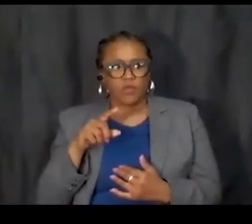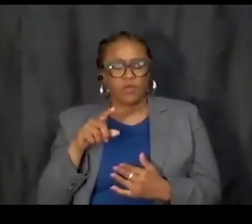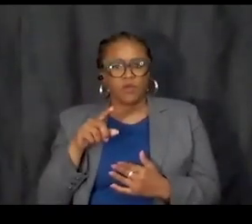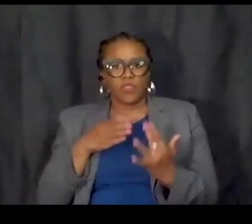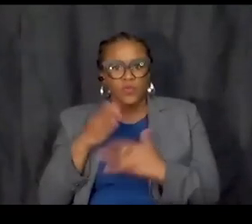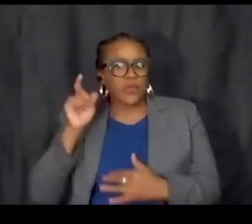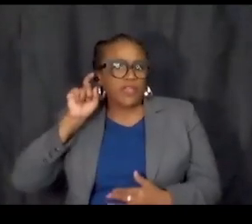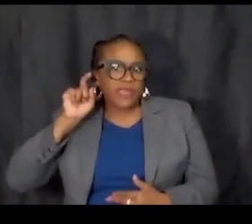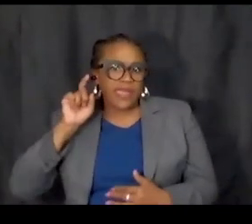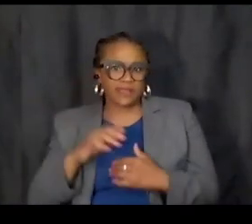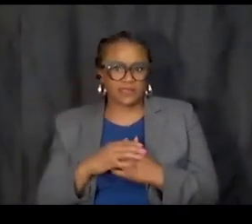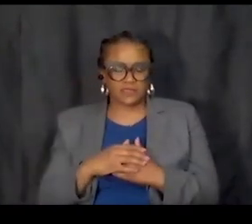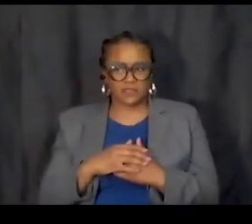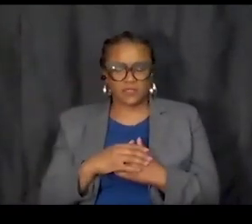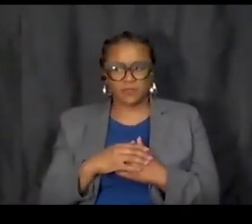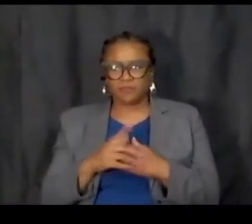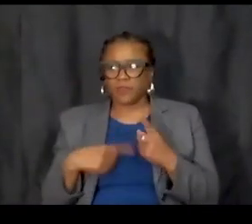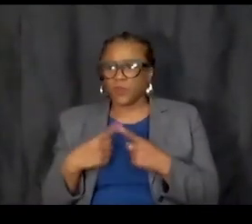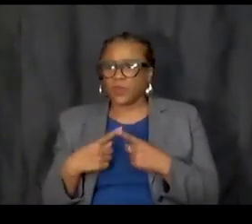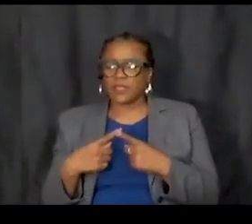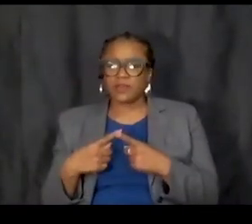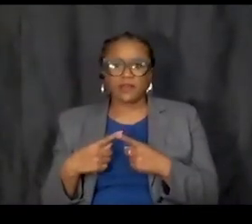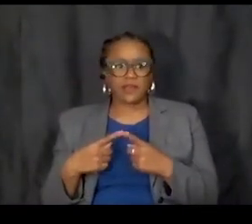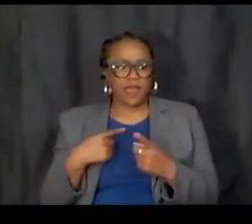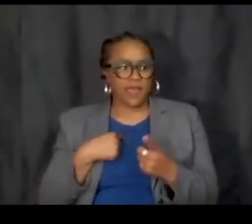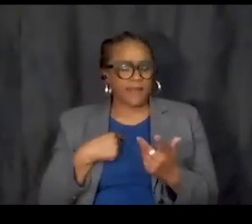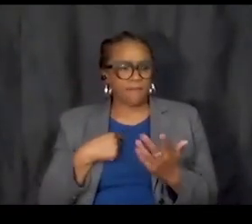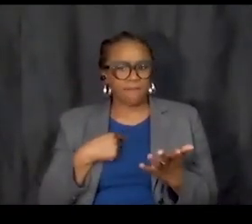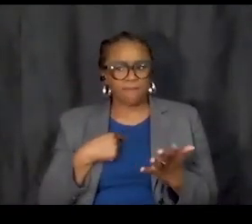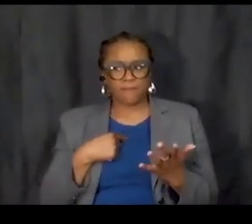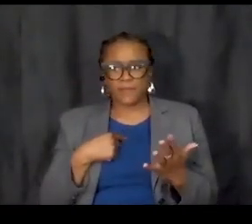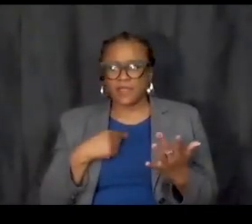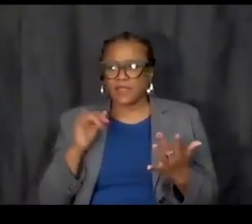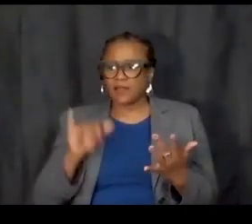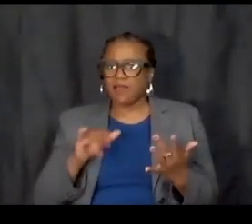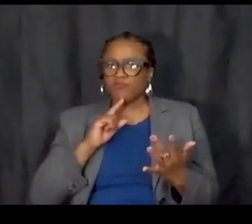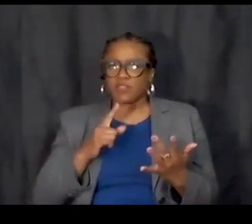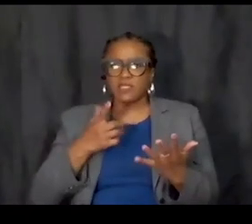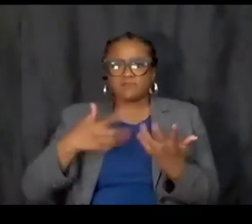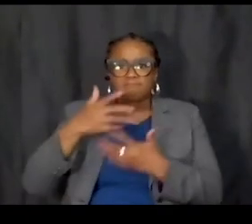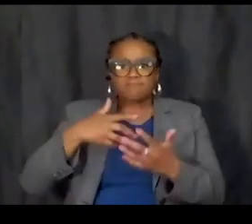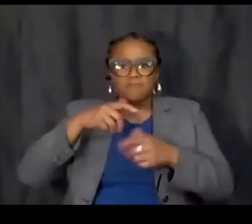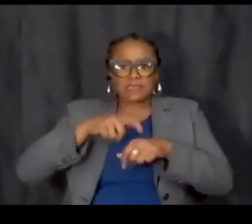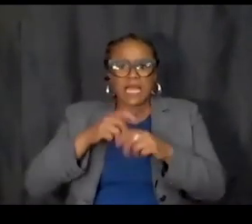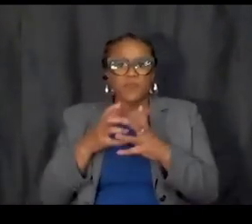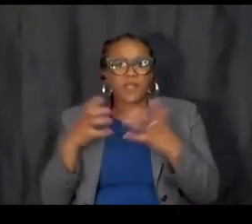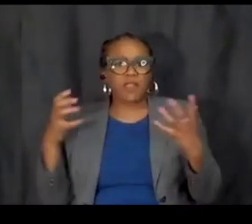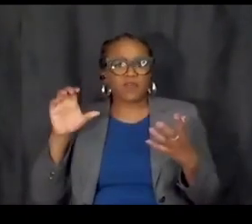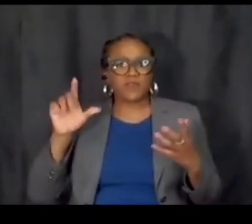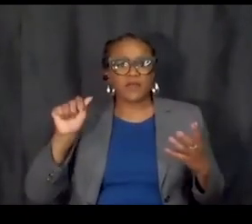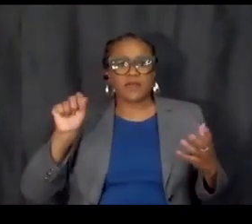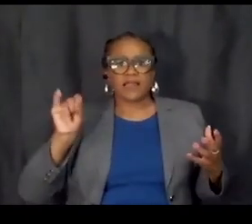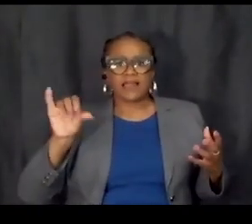know, when I'm kind of spend significant time with a lot of classic literature, especially English, a lot of classic English literature,